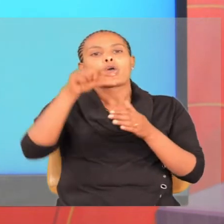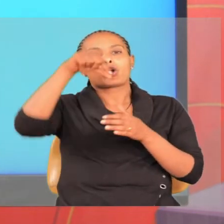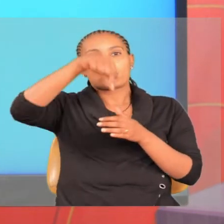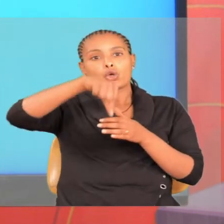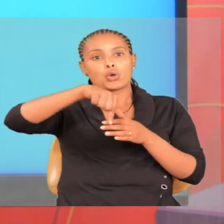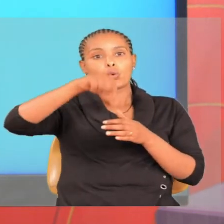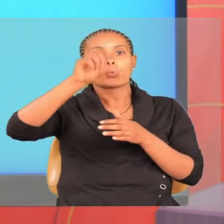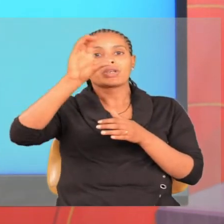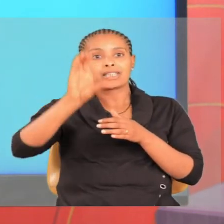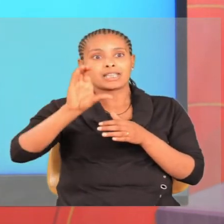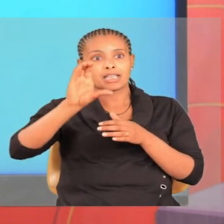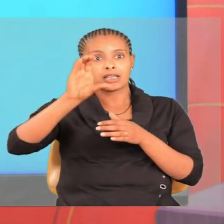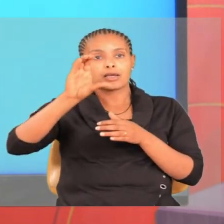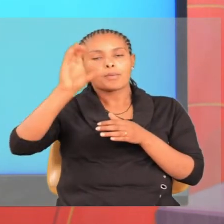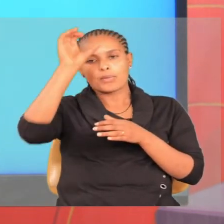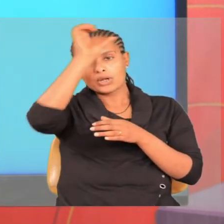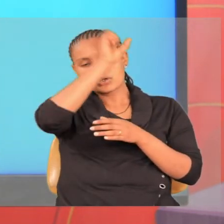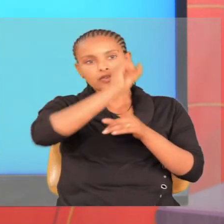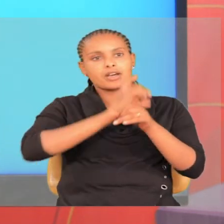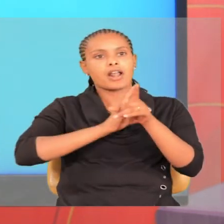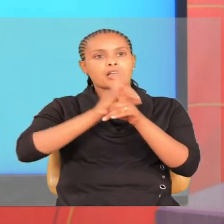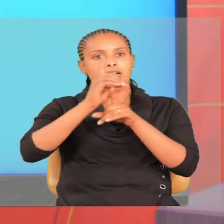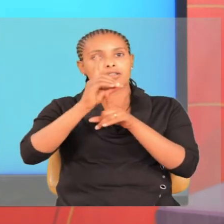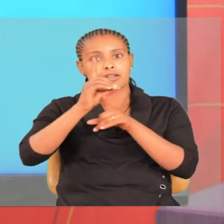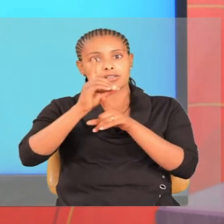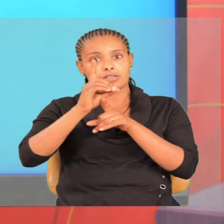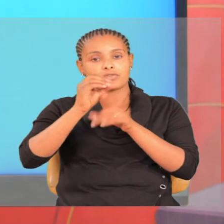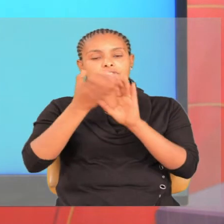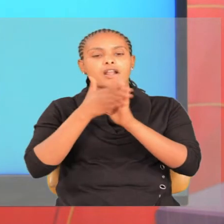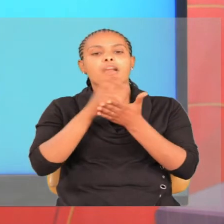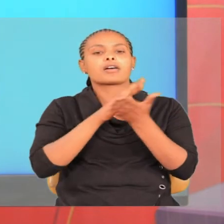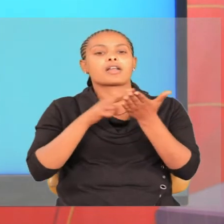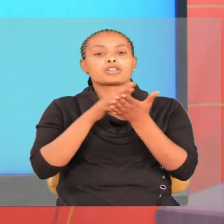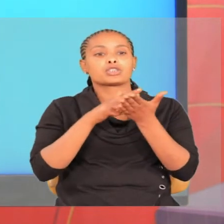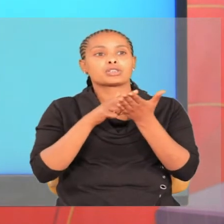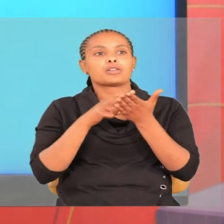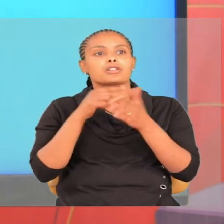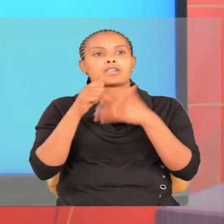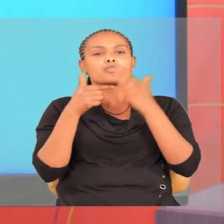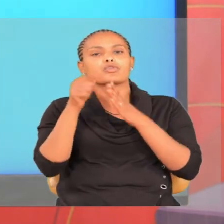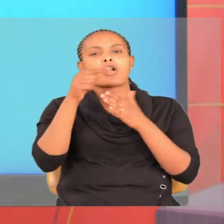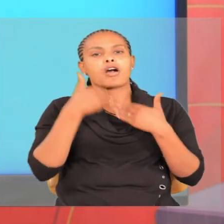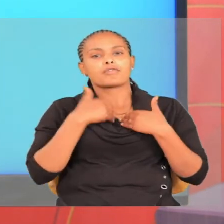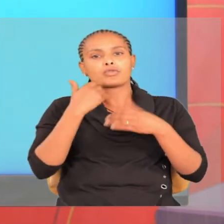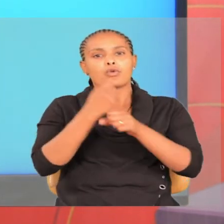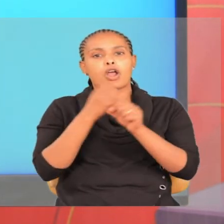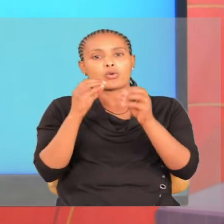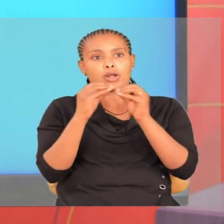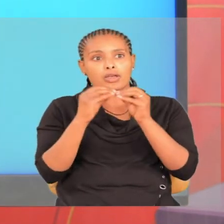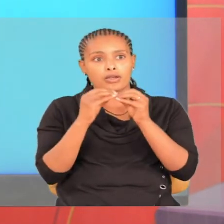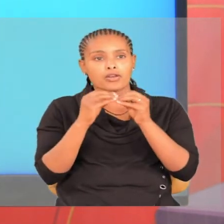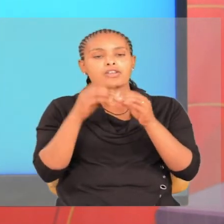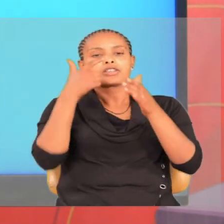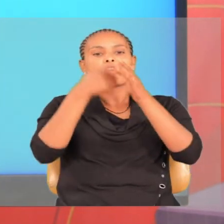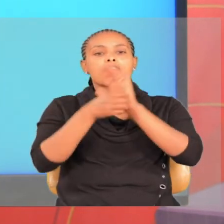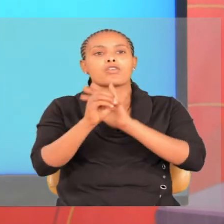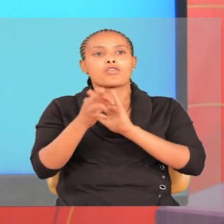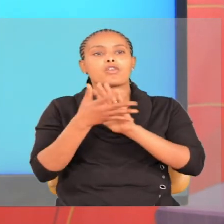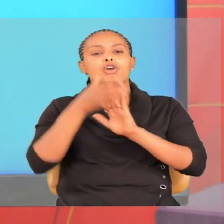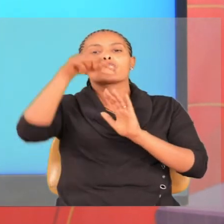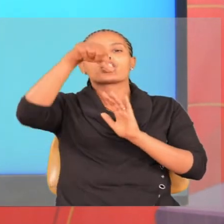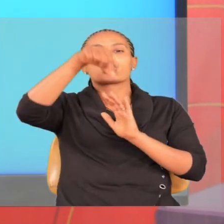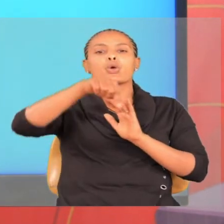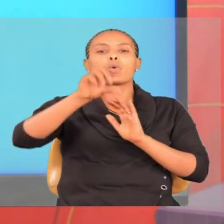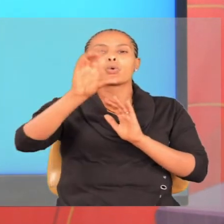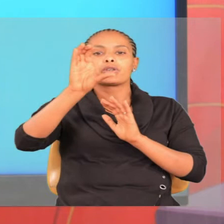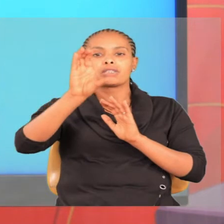which is QC, predict direction of the reaction. Therefore, you have to calculate the value of